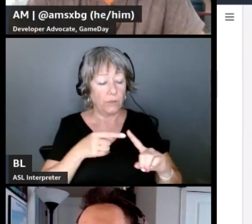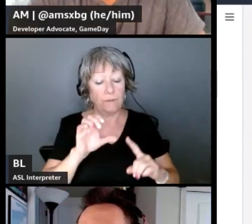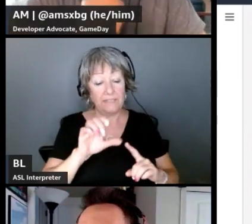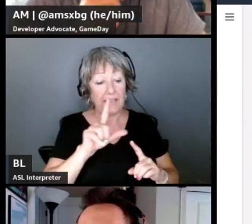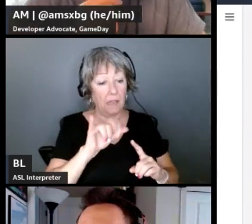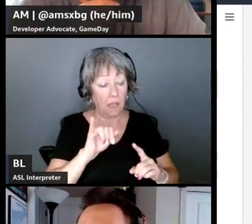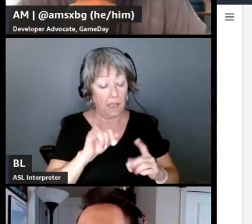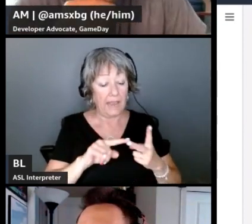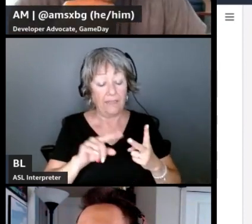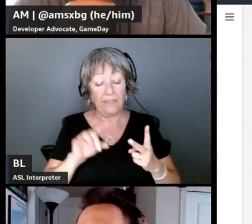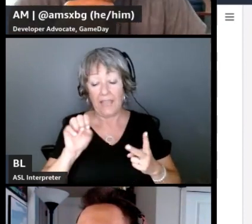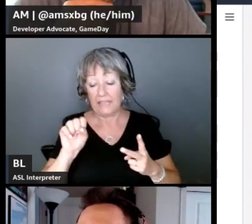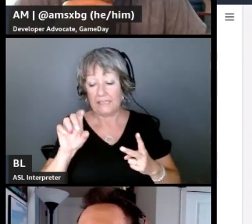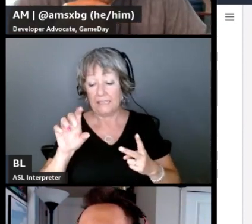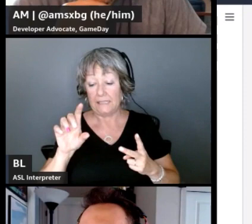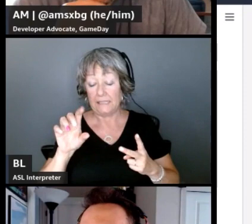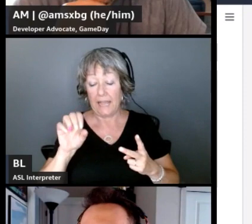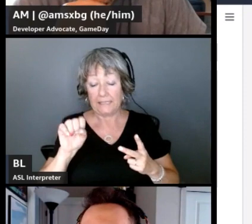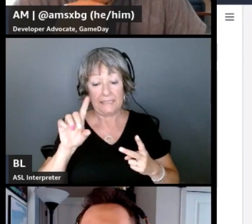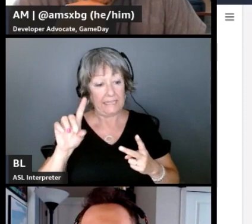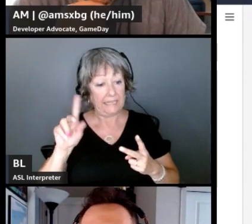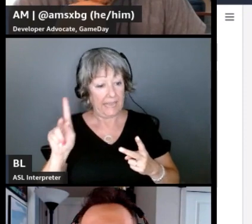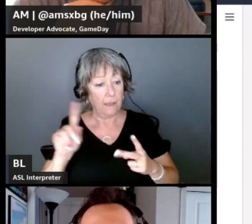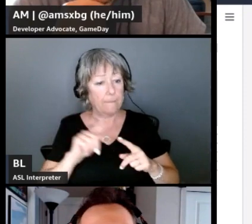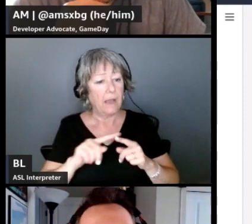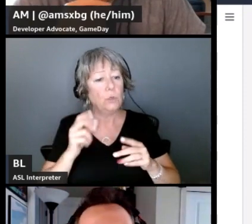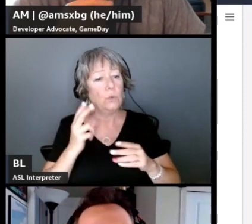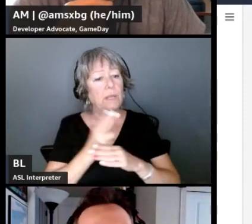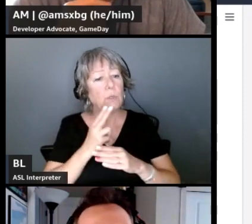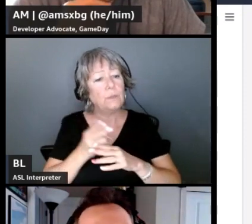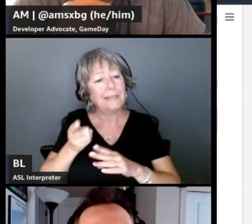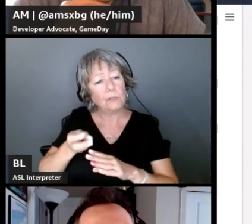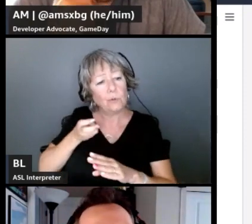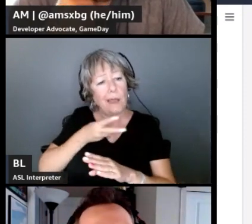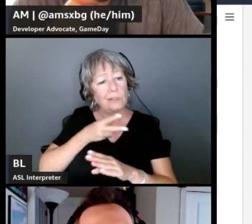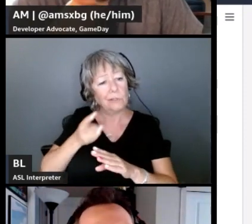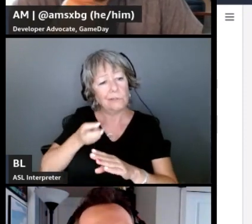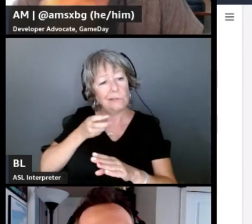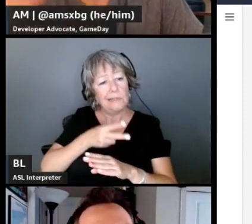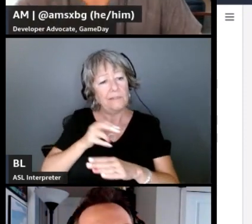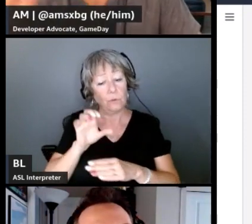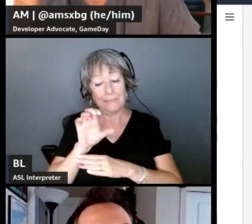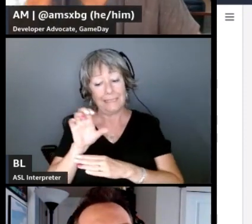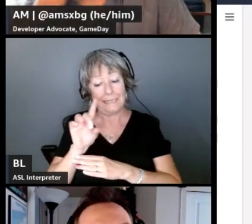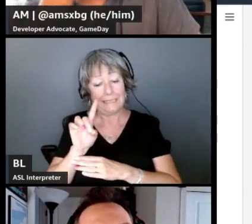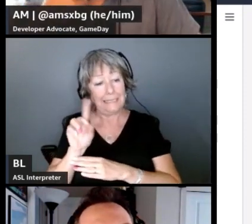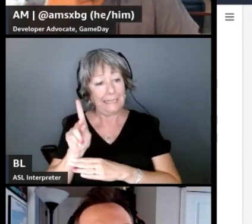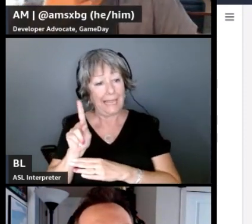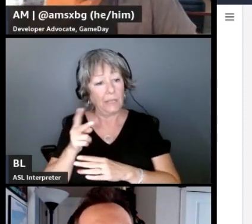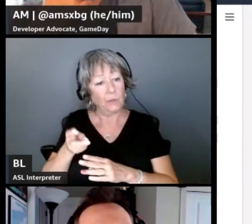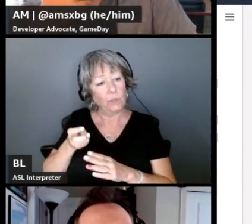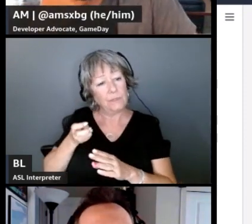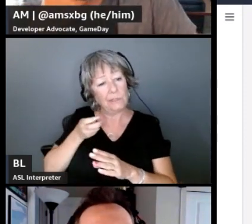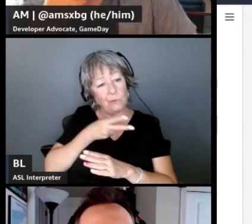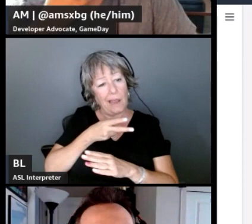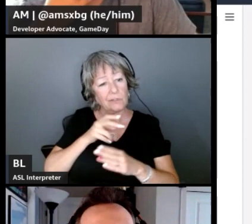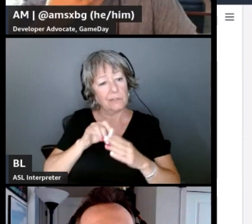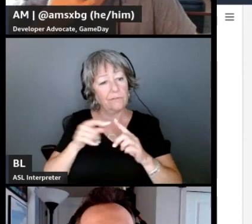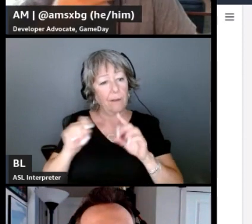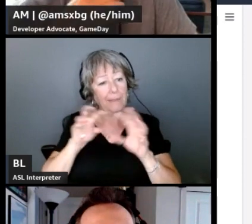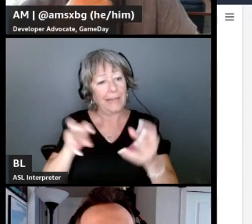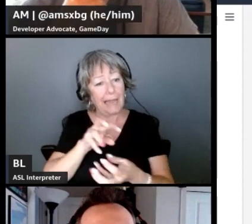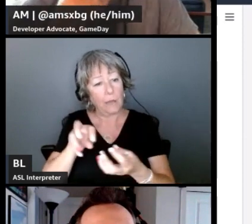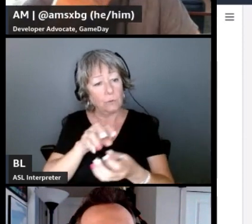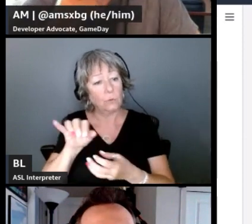SDK. Yeah. Also, you can use abstractions that we build on top of CloudFormation, such as CDK, right? Yeah. So if you like